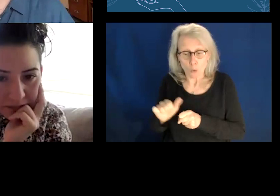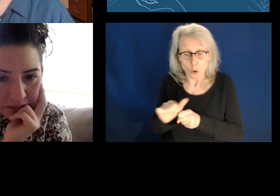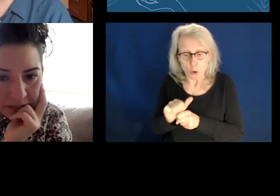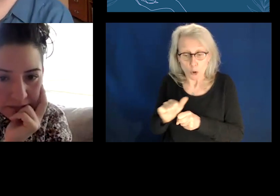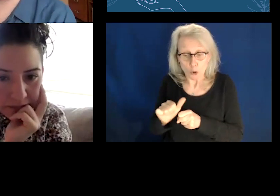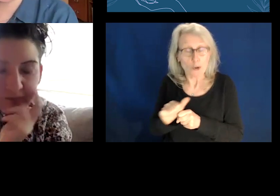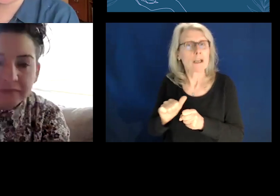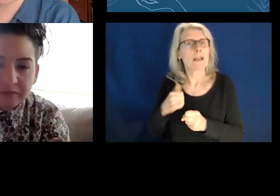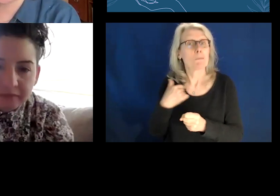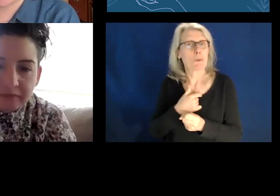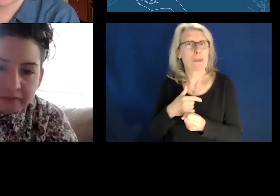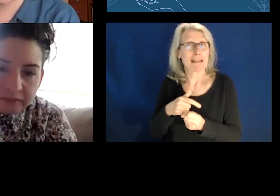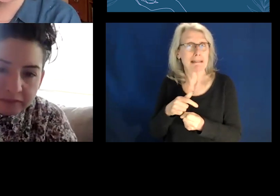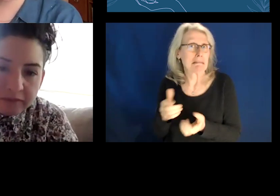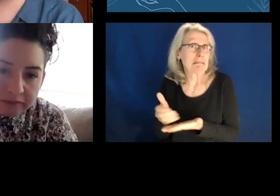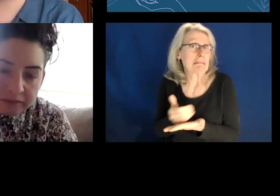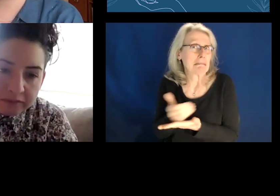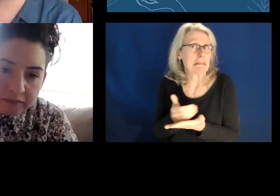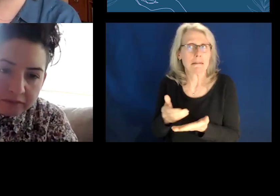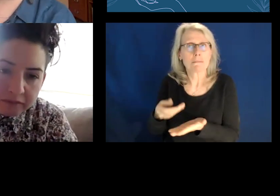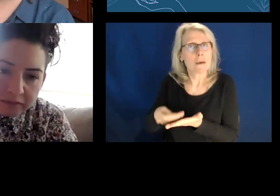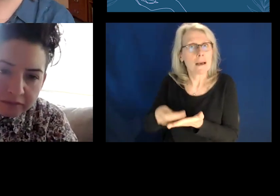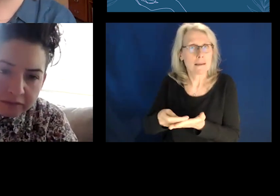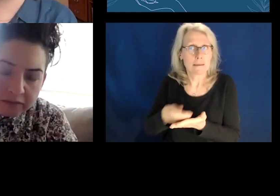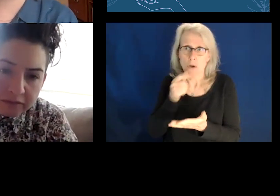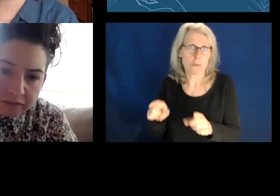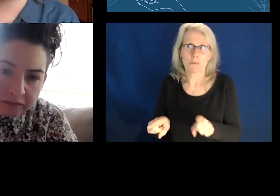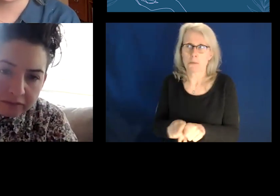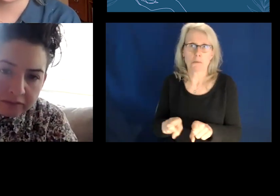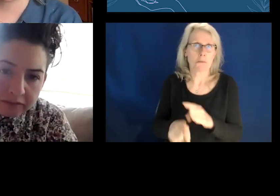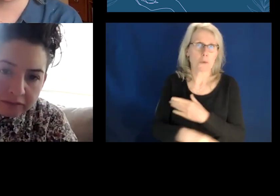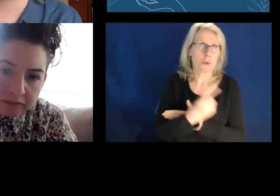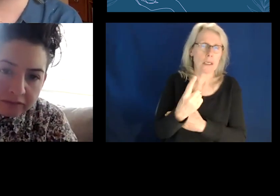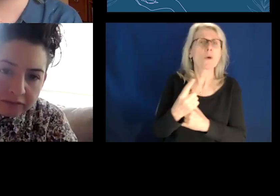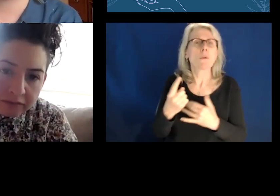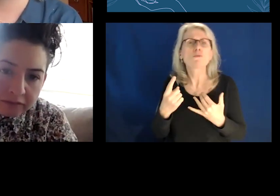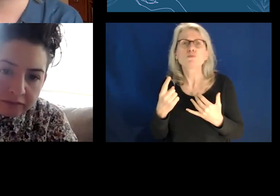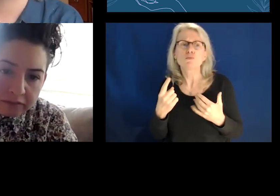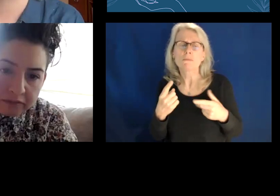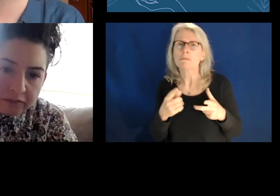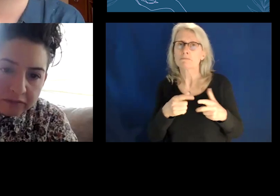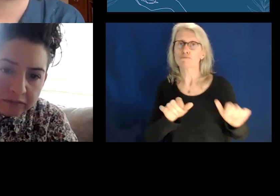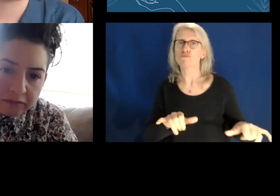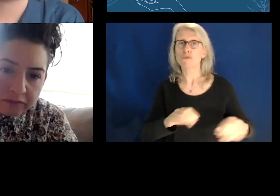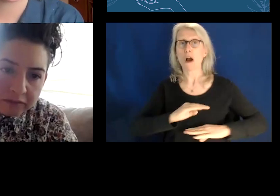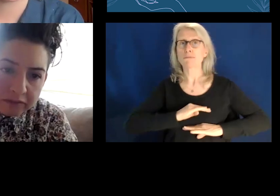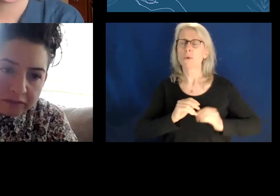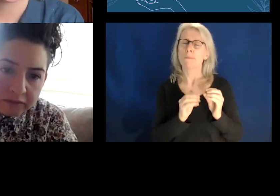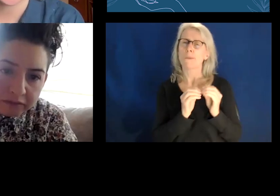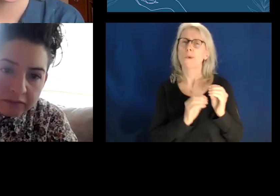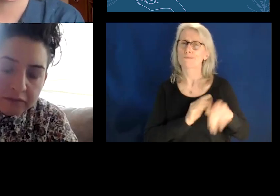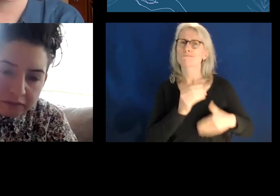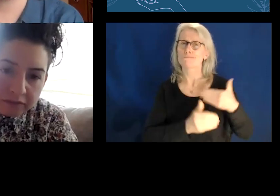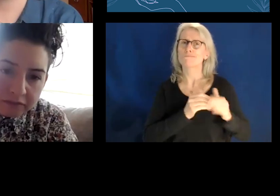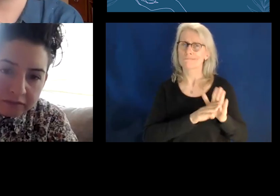not like it was, it is today. And although we still have growth, I think it's important to acknowledge that things have